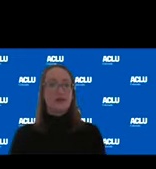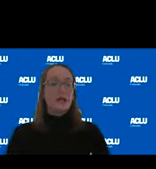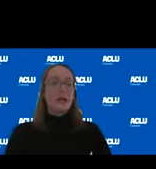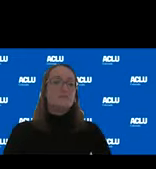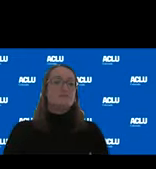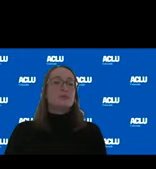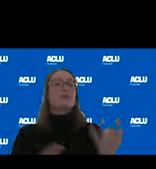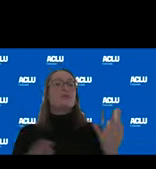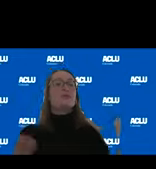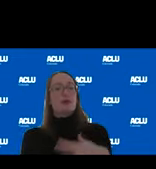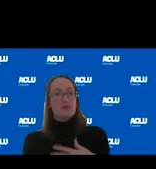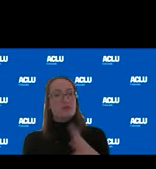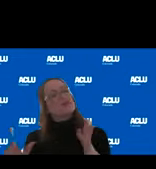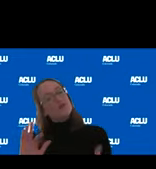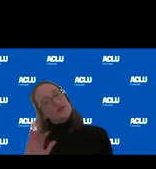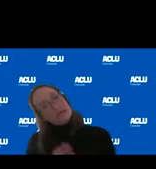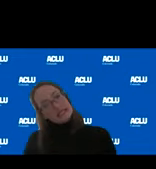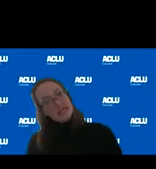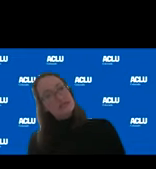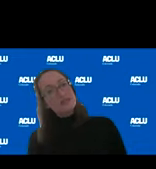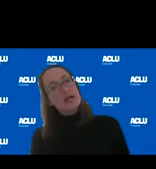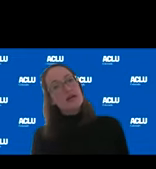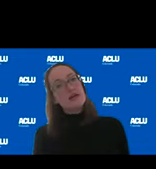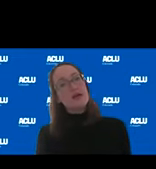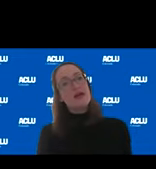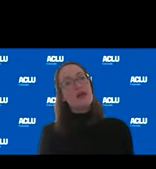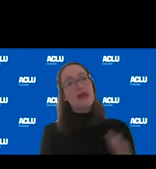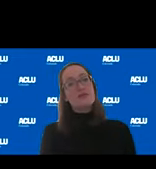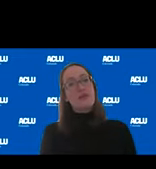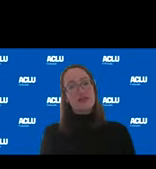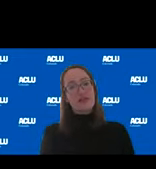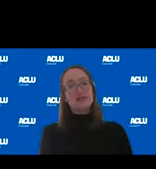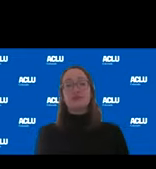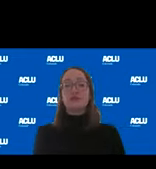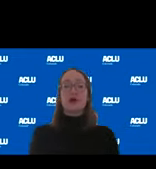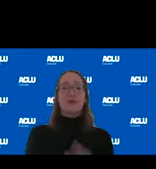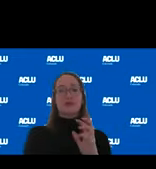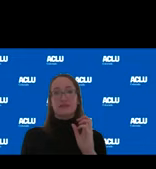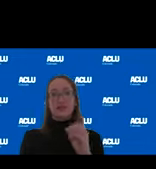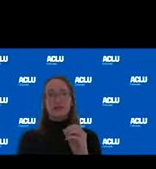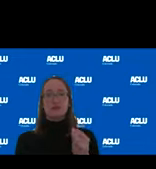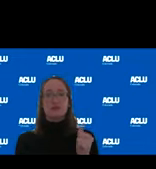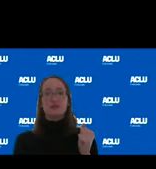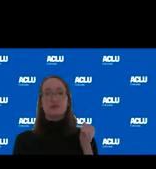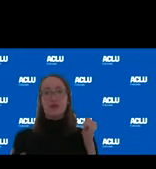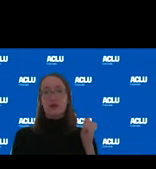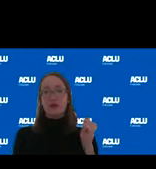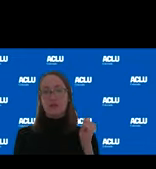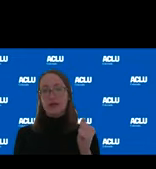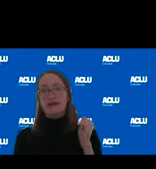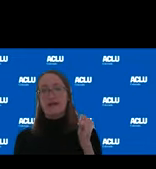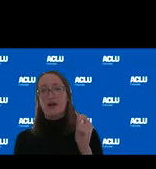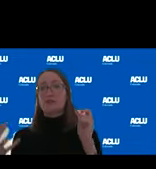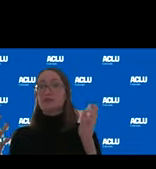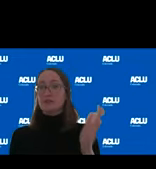by it. Because I don't know about you, but these are overwhelming times. And part of that is to review Colorado's election system. So what are your